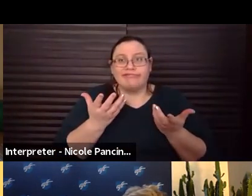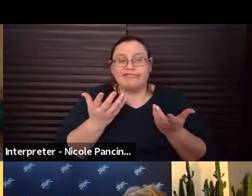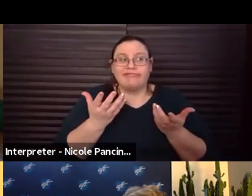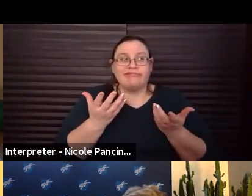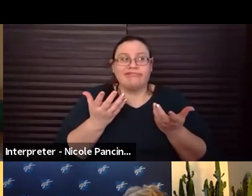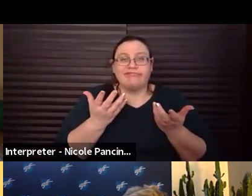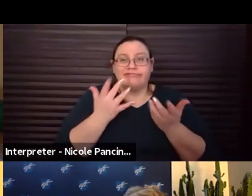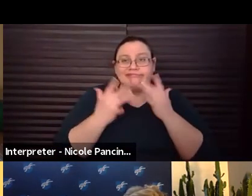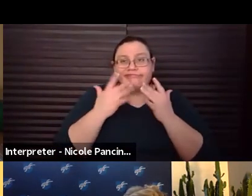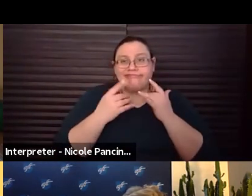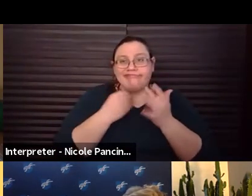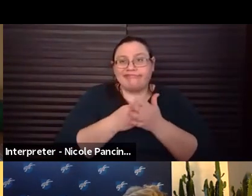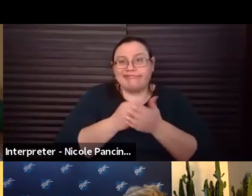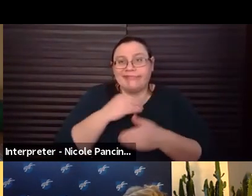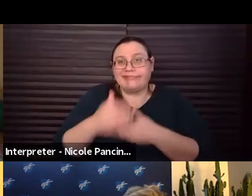financially.